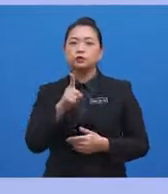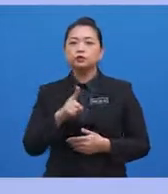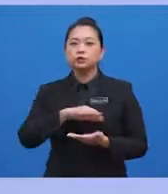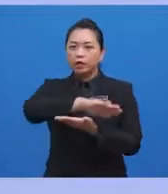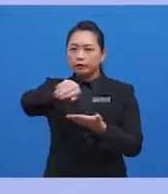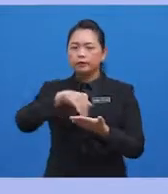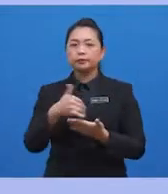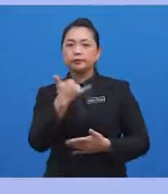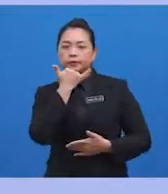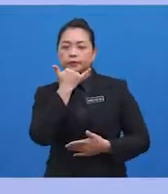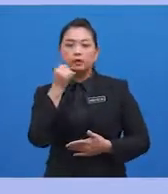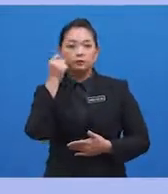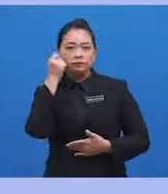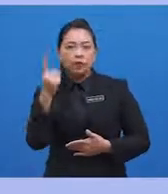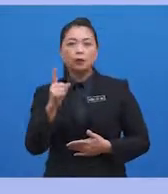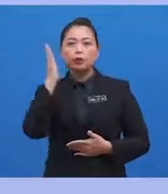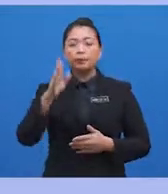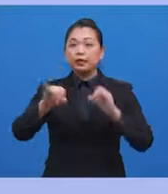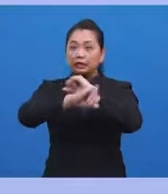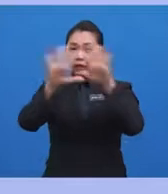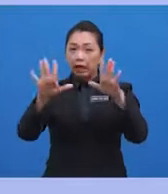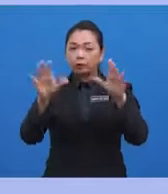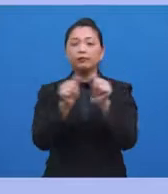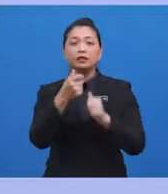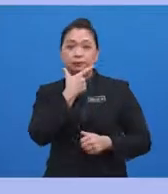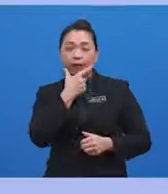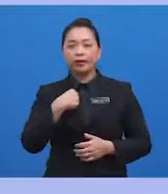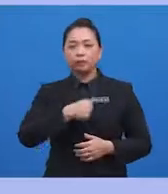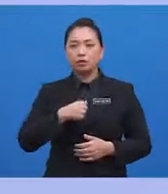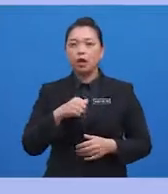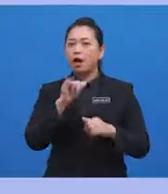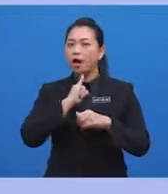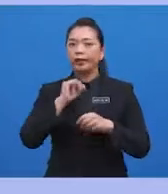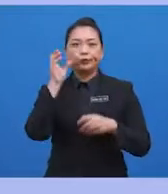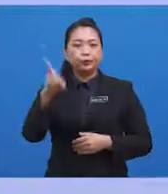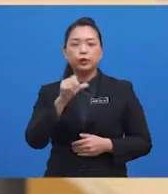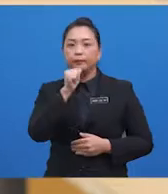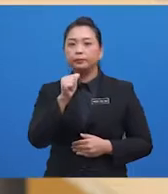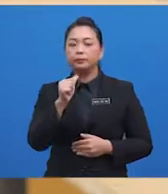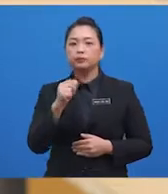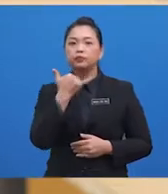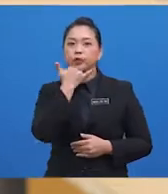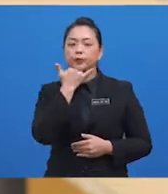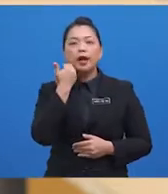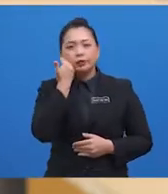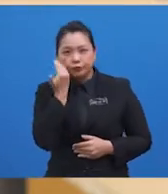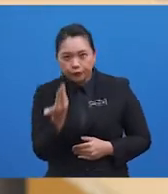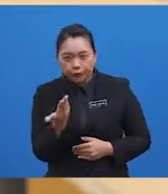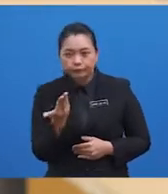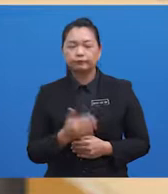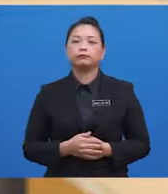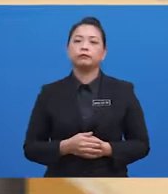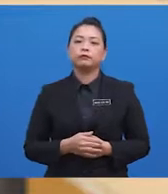would be cleared out with a smile and an apology. I could not have been more wrong. The shame and